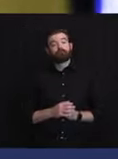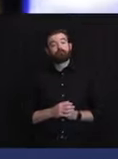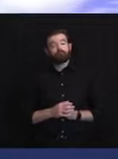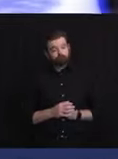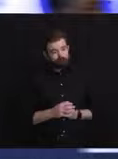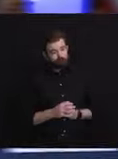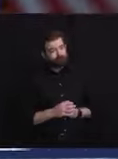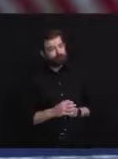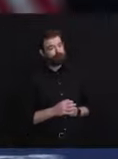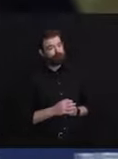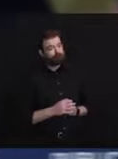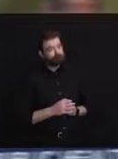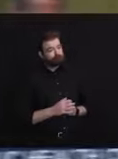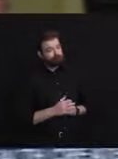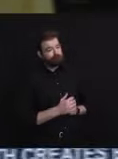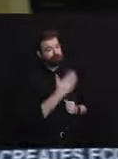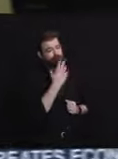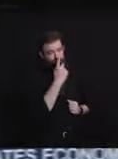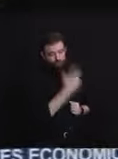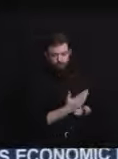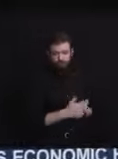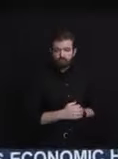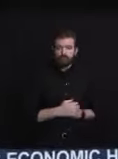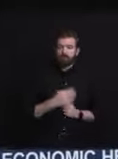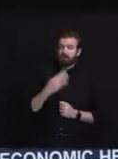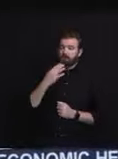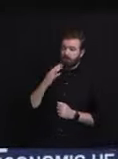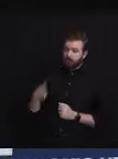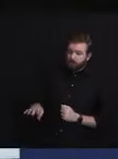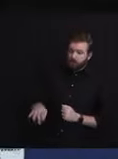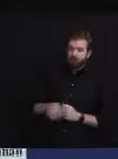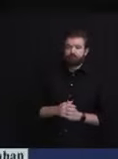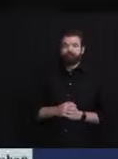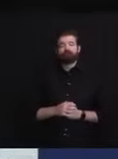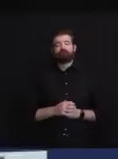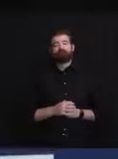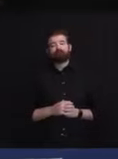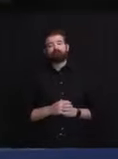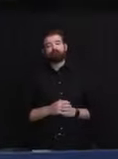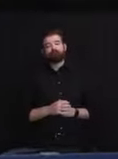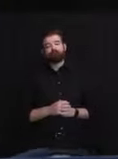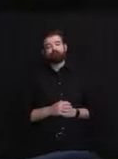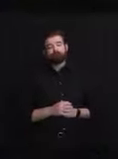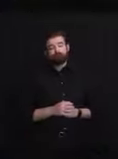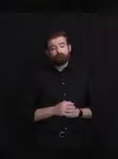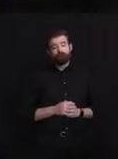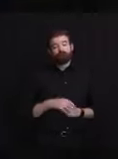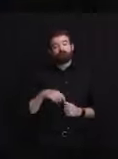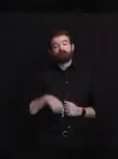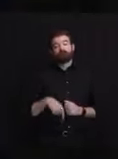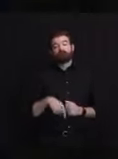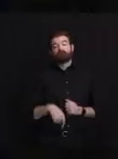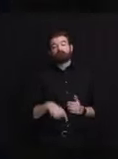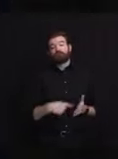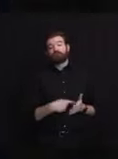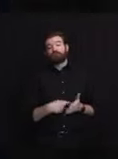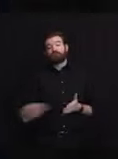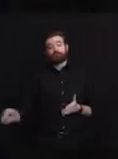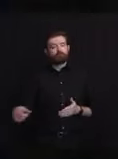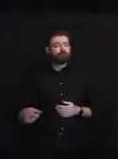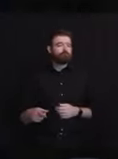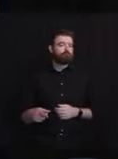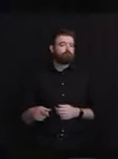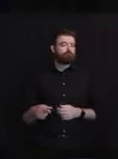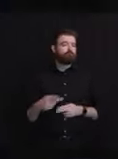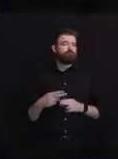Good afternoon. With regard to this week, as far as it is National Boating Safety Week, and we